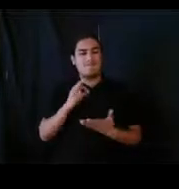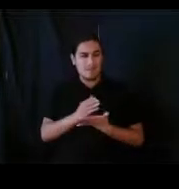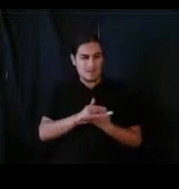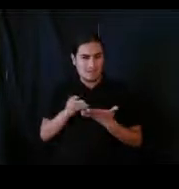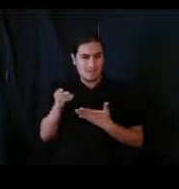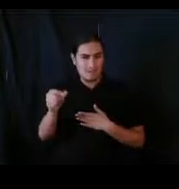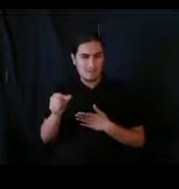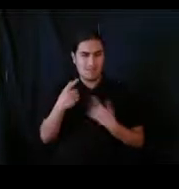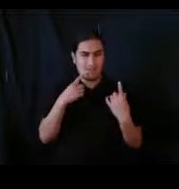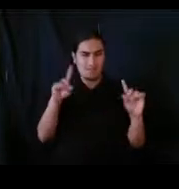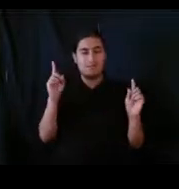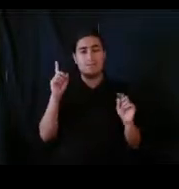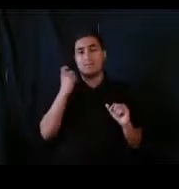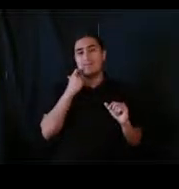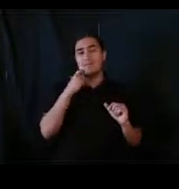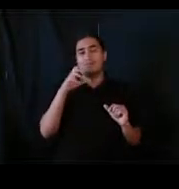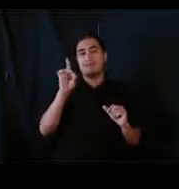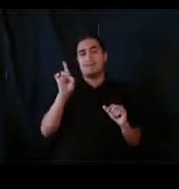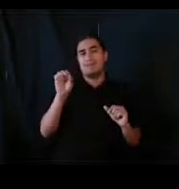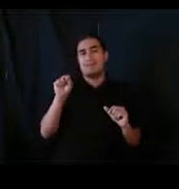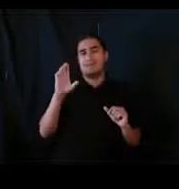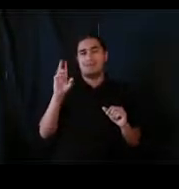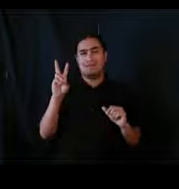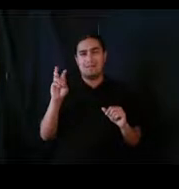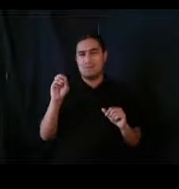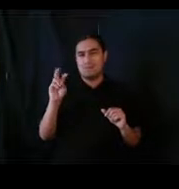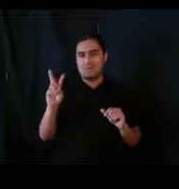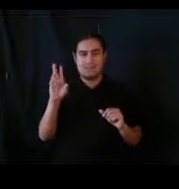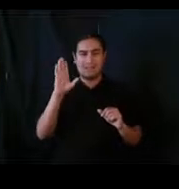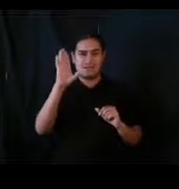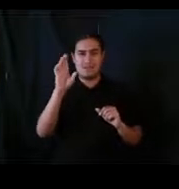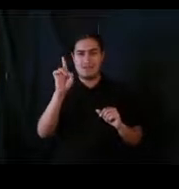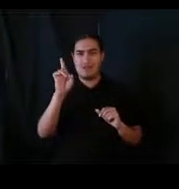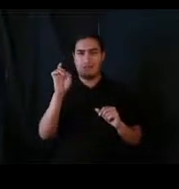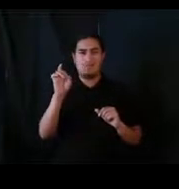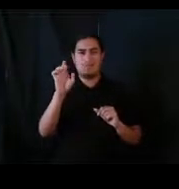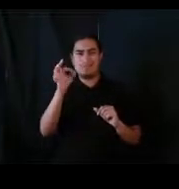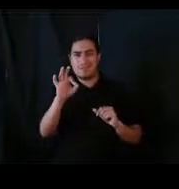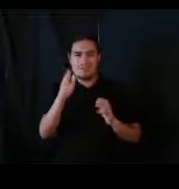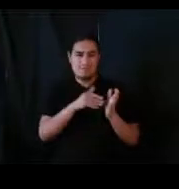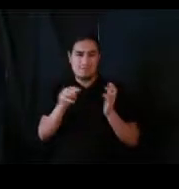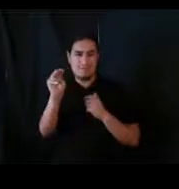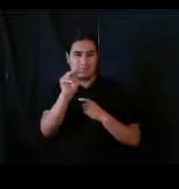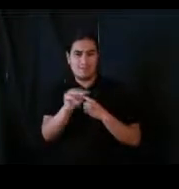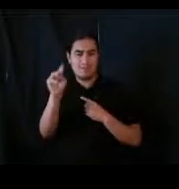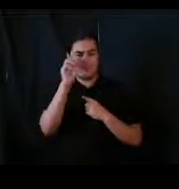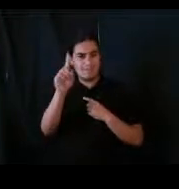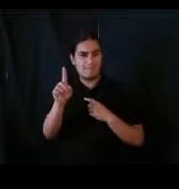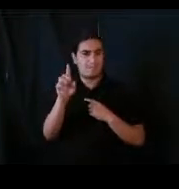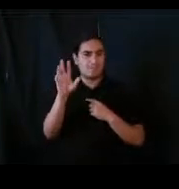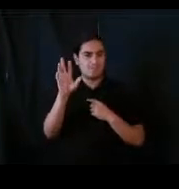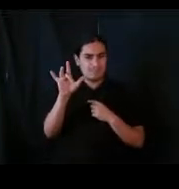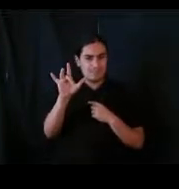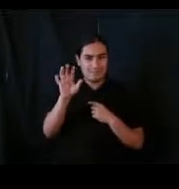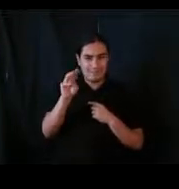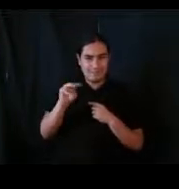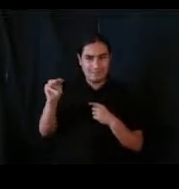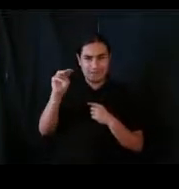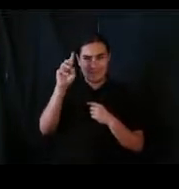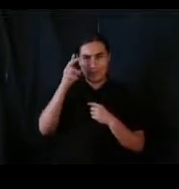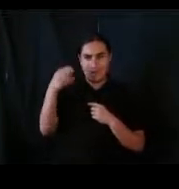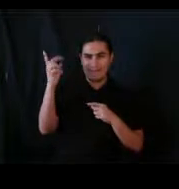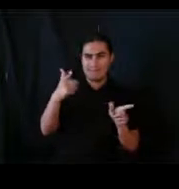that last week usdot announced 119 million in raise grants for california including 25 million for high-speed